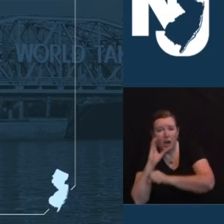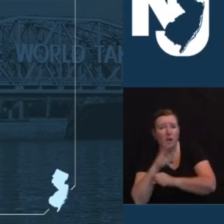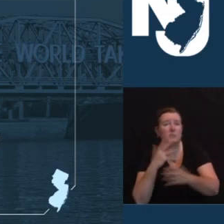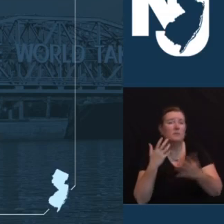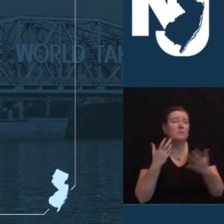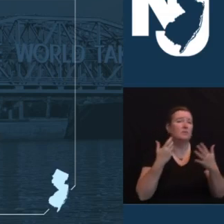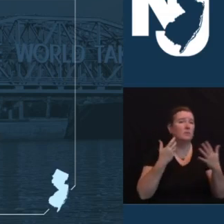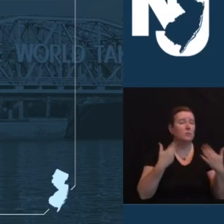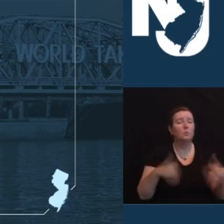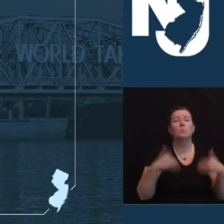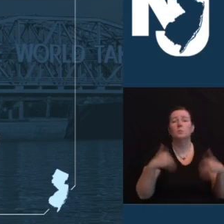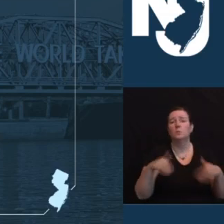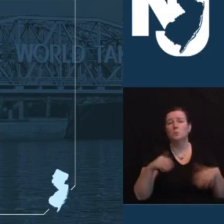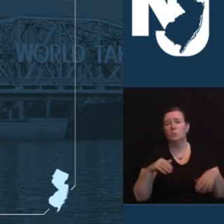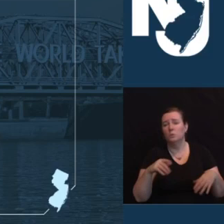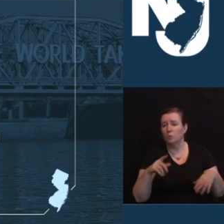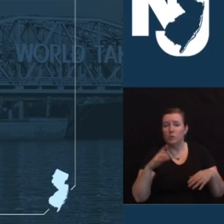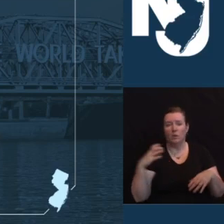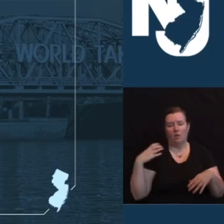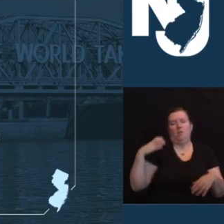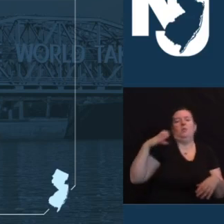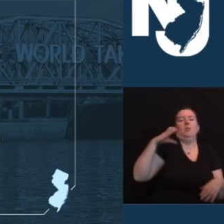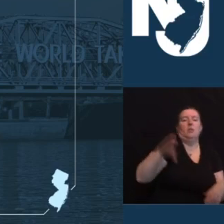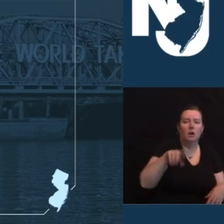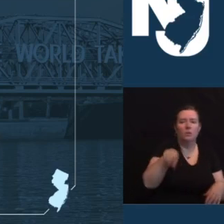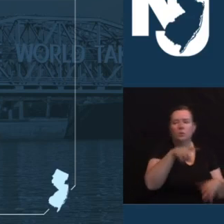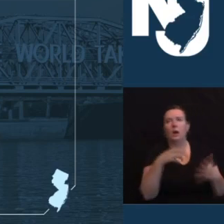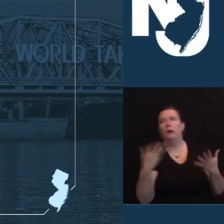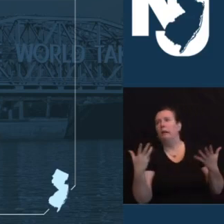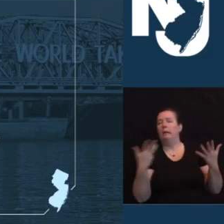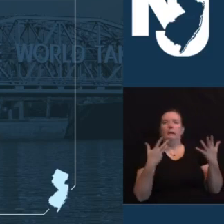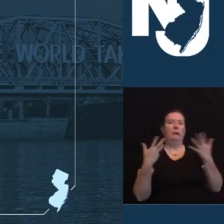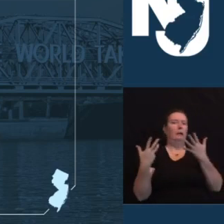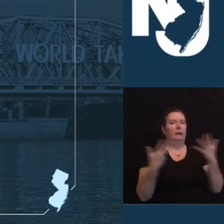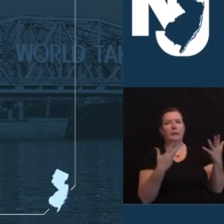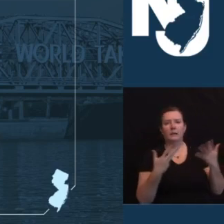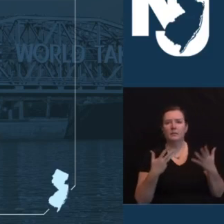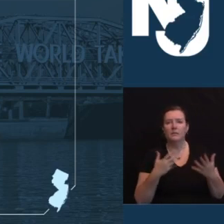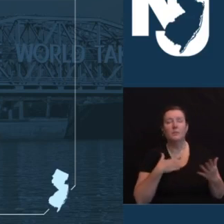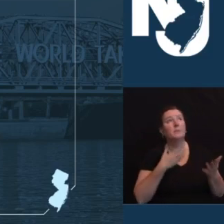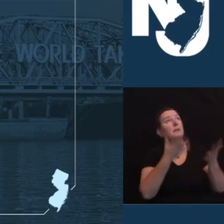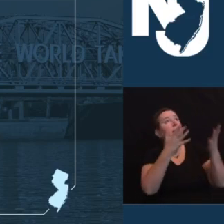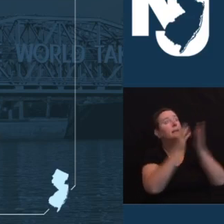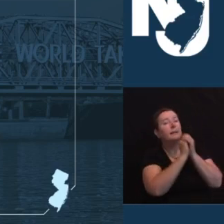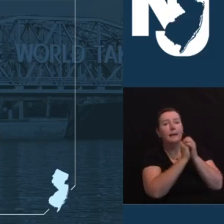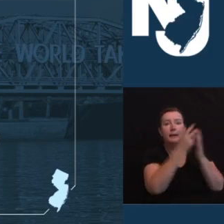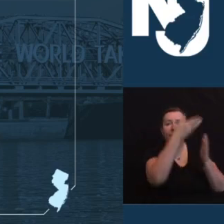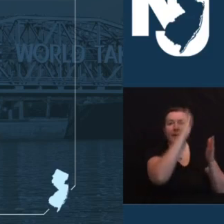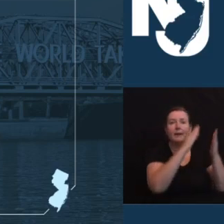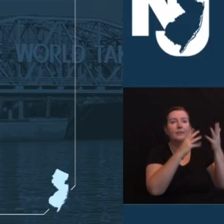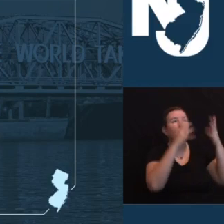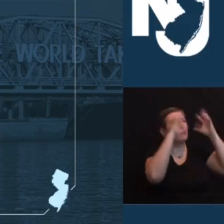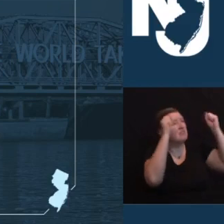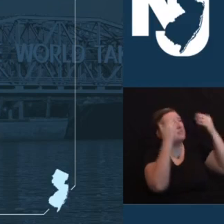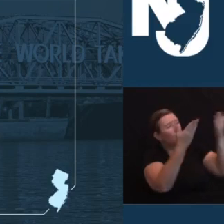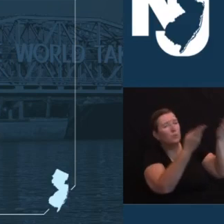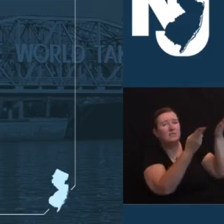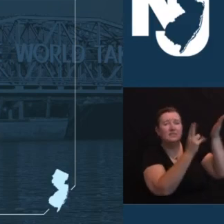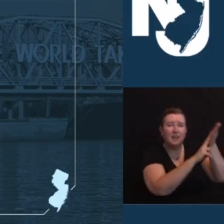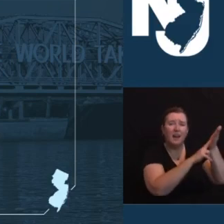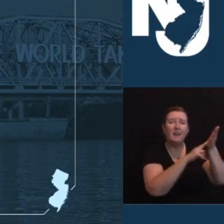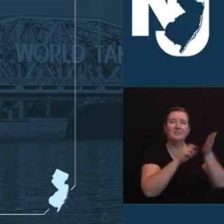Please, God, folks, get something done. Mr. President, please support it sign it, and send it out to the folks who need